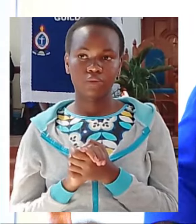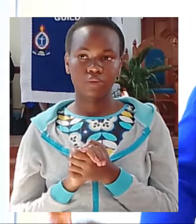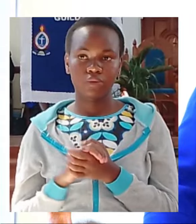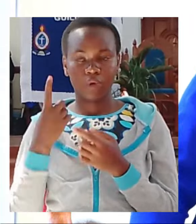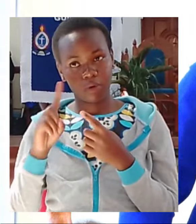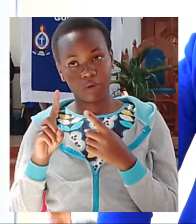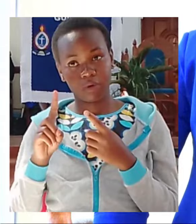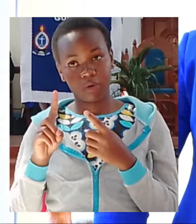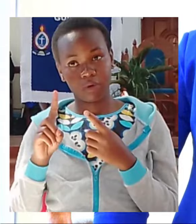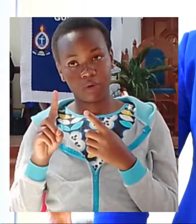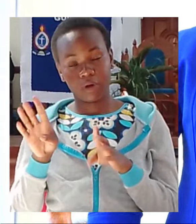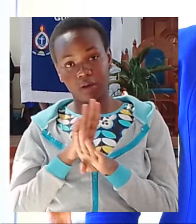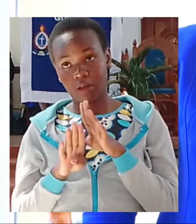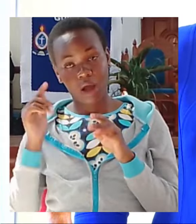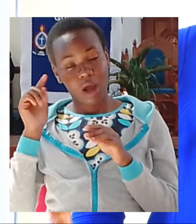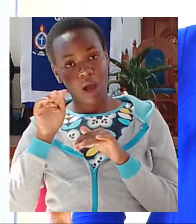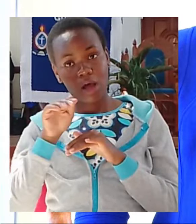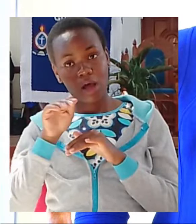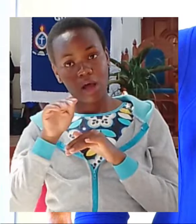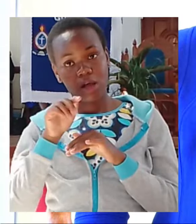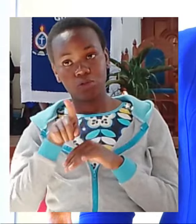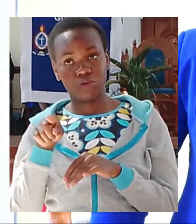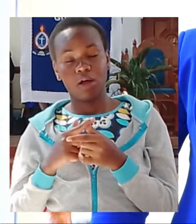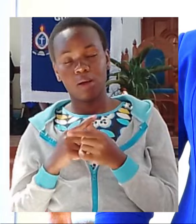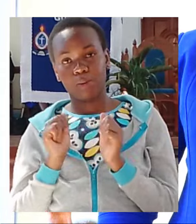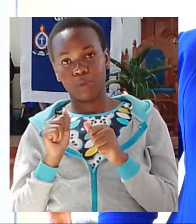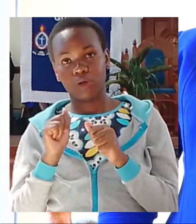Before you do anything, ask yourself, will this be pleasing to God?